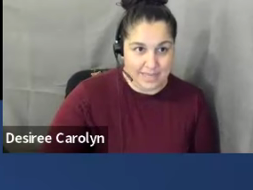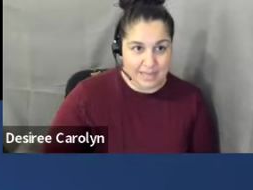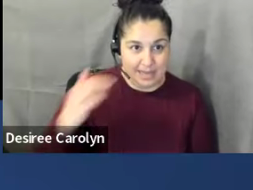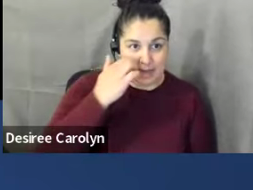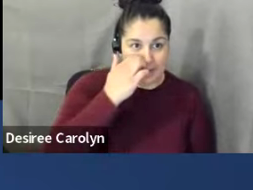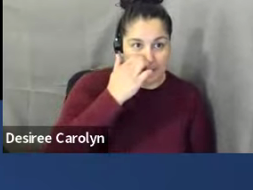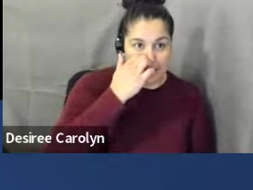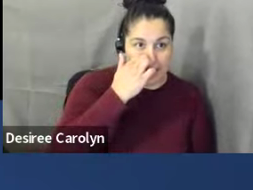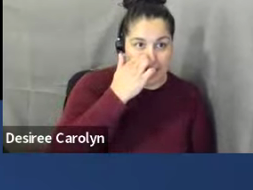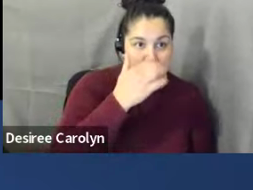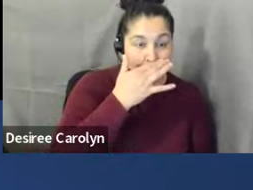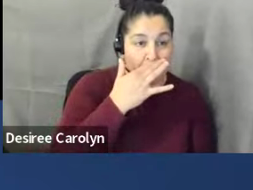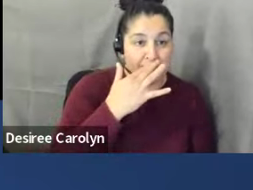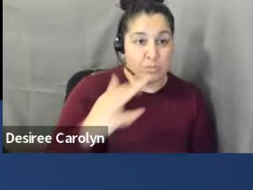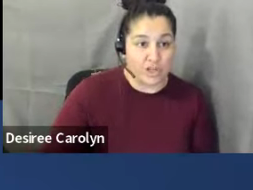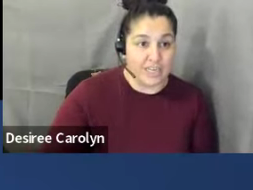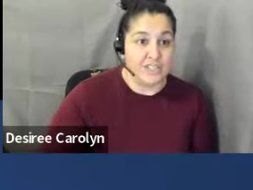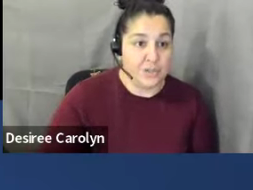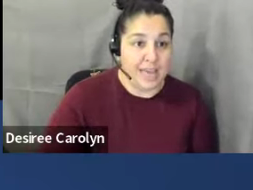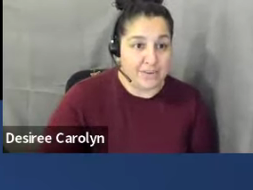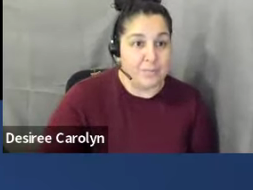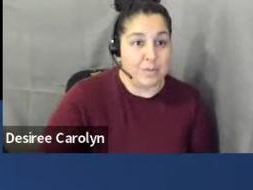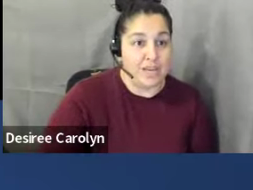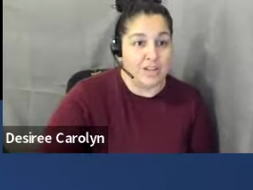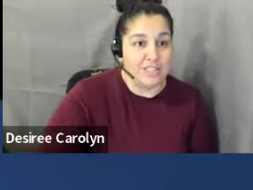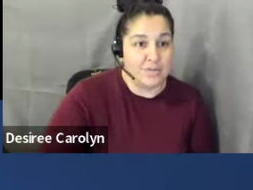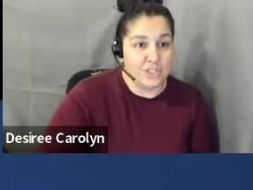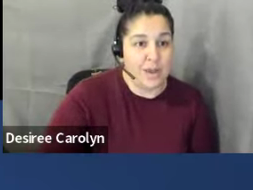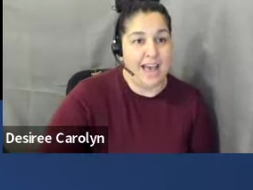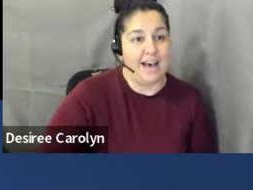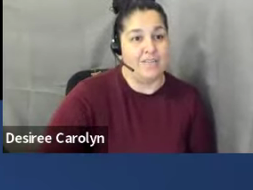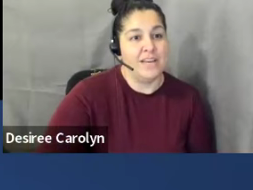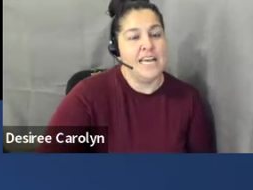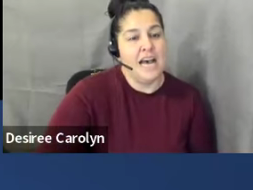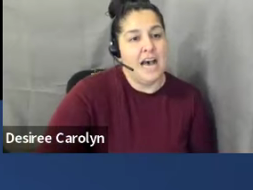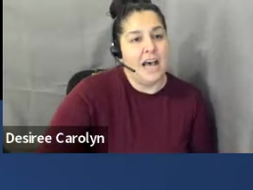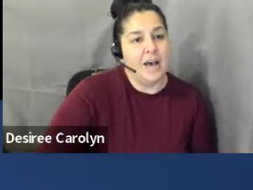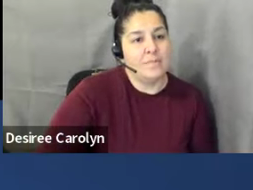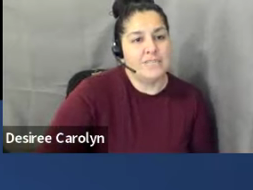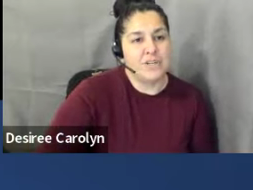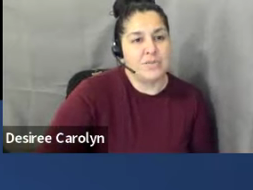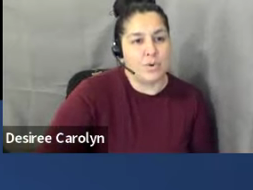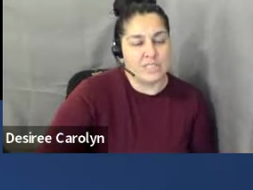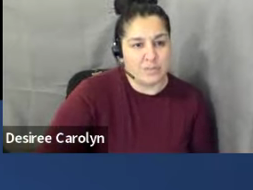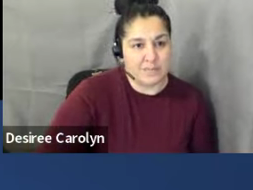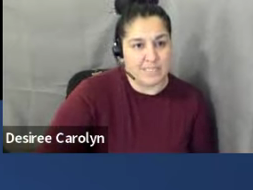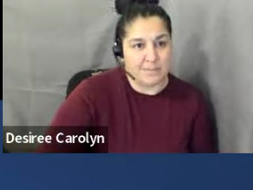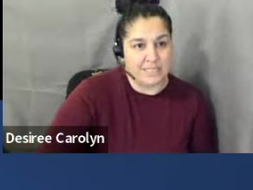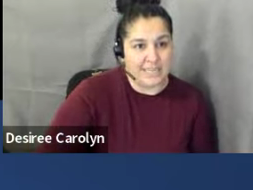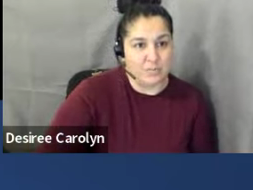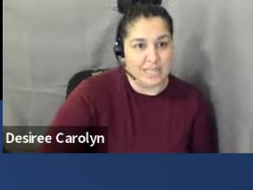team. And we always work together, but we also do have different roles